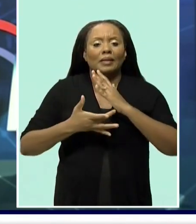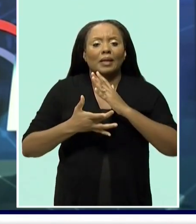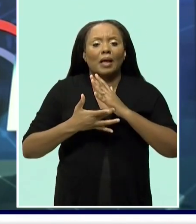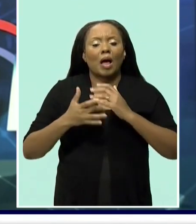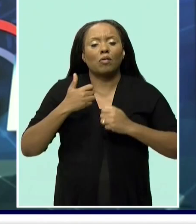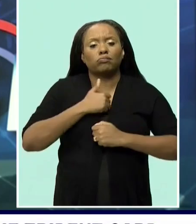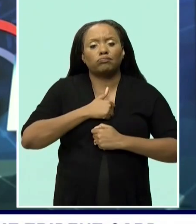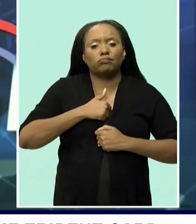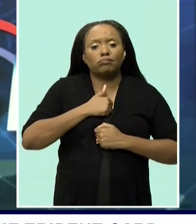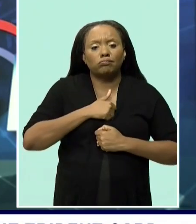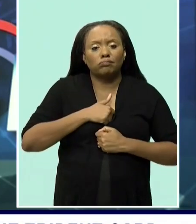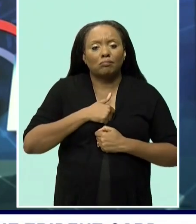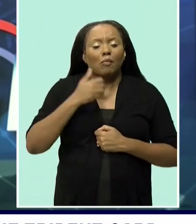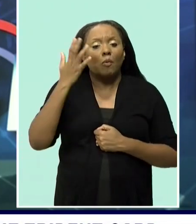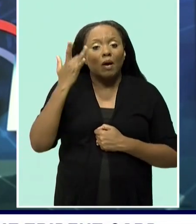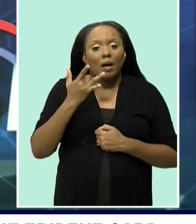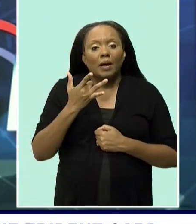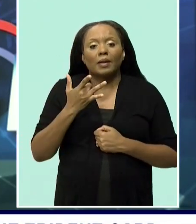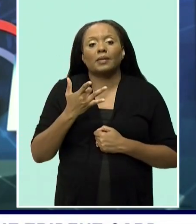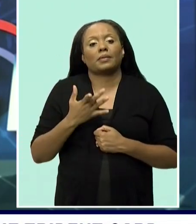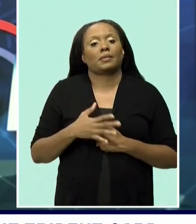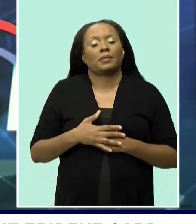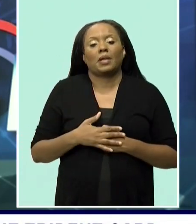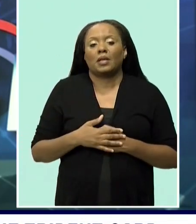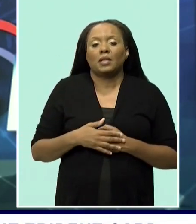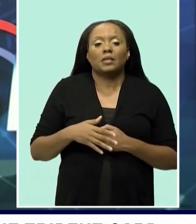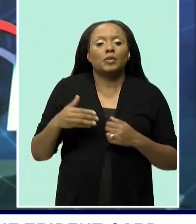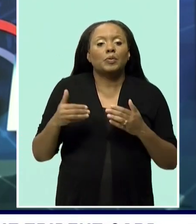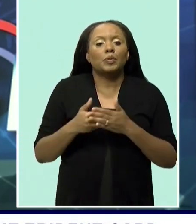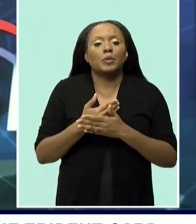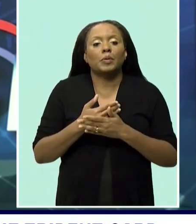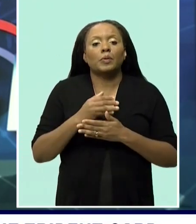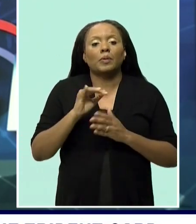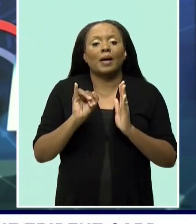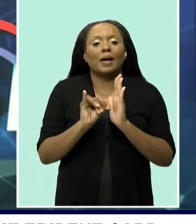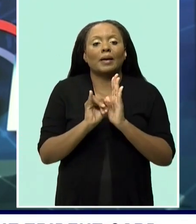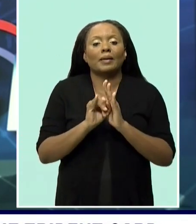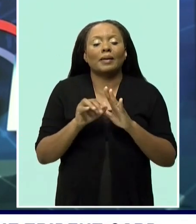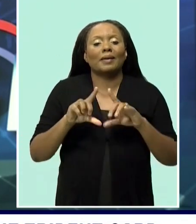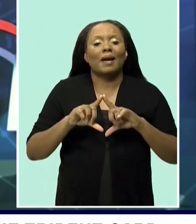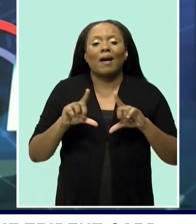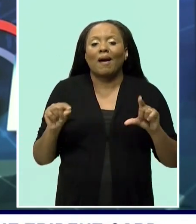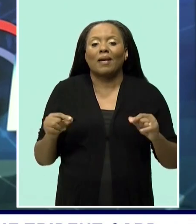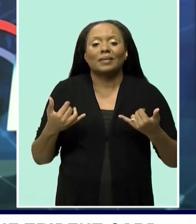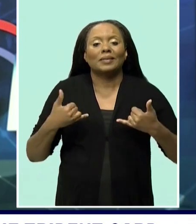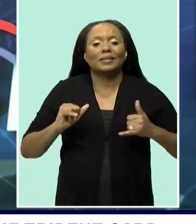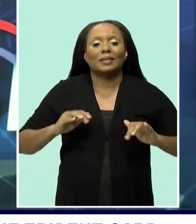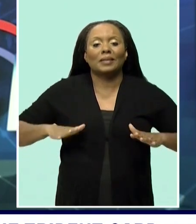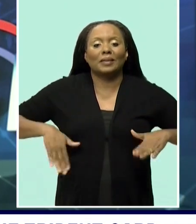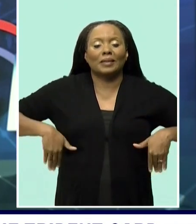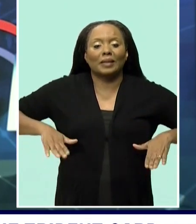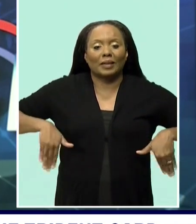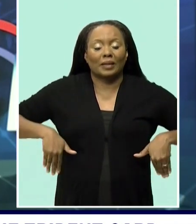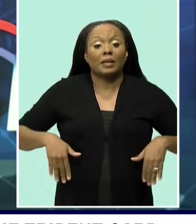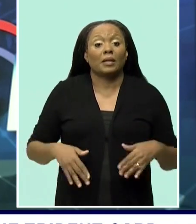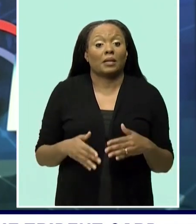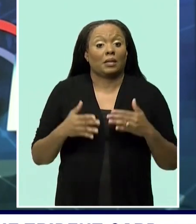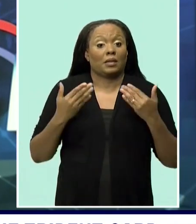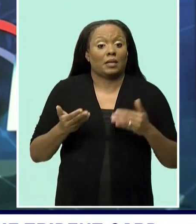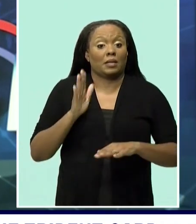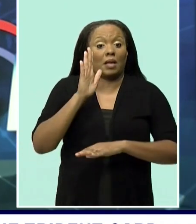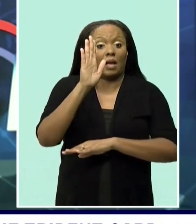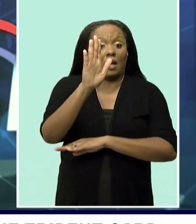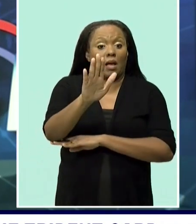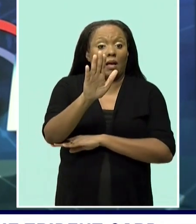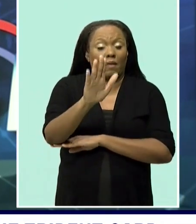the slow distribution of the new National Trident Identification Card. Speaking during a news conference at Baobab Tower this afternoon,